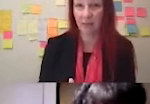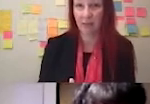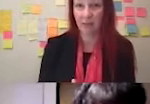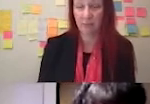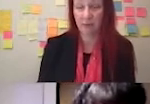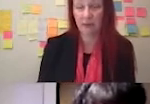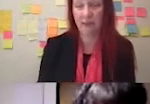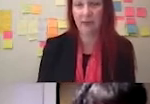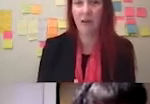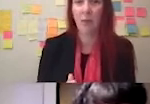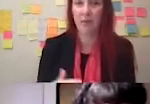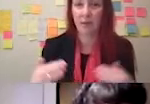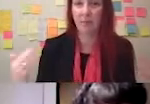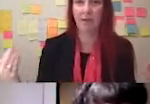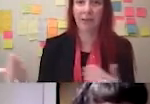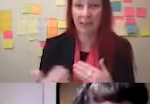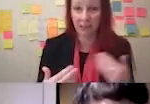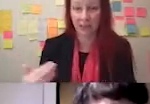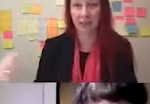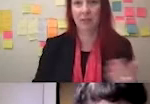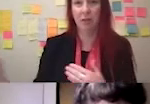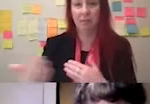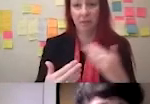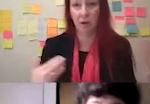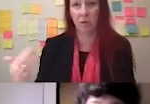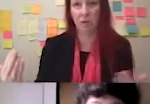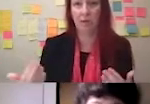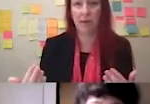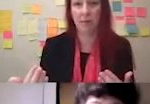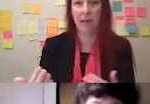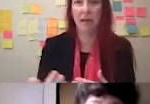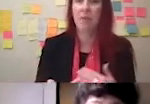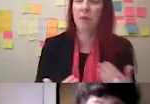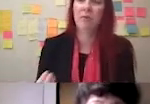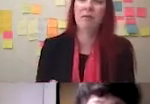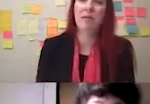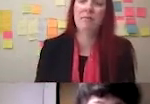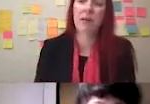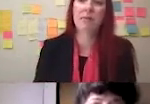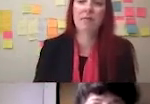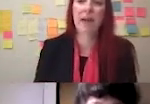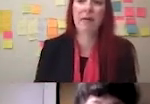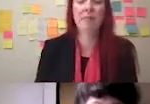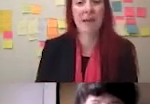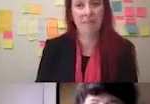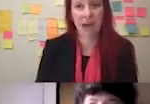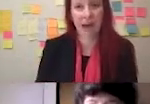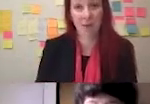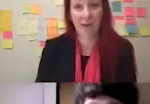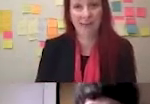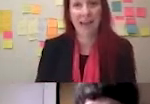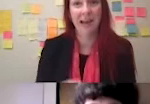solely our perspective. We think about relationally in terms of the whole concept, but we also think about self-care as